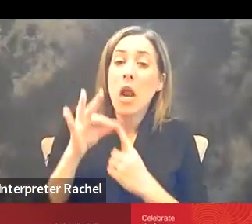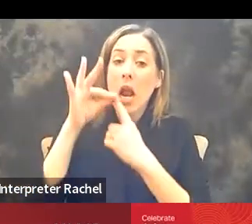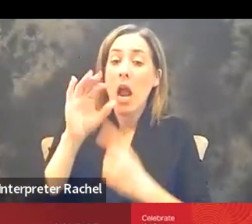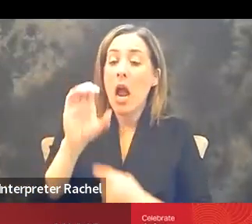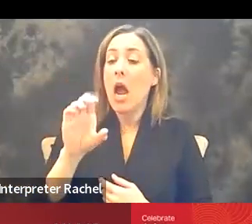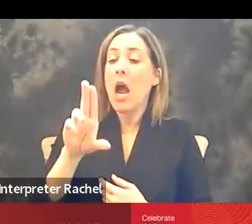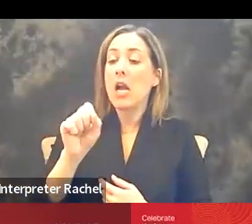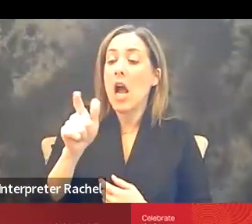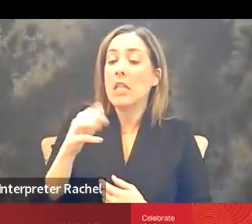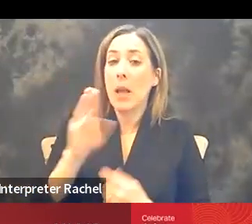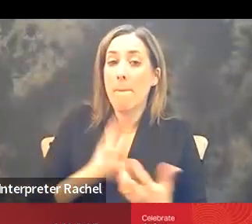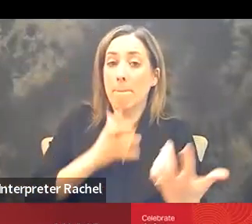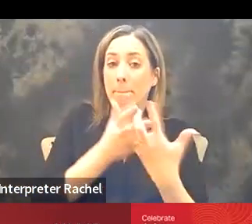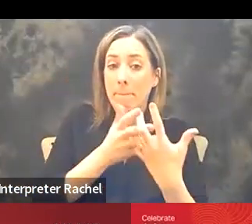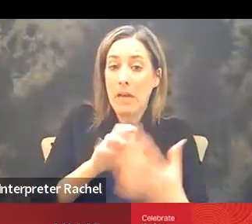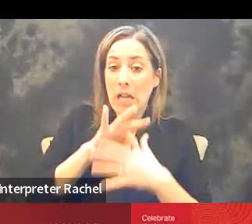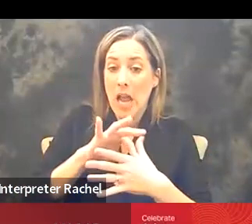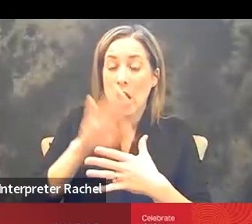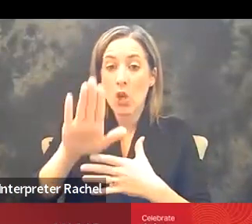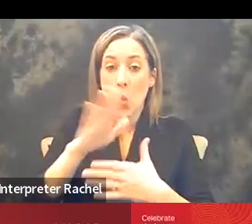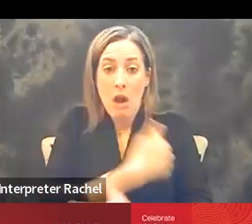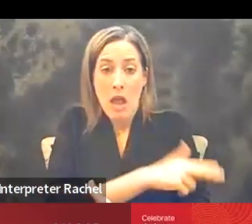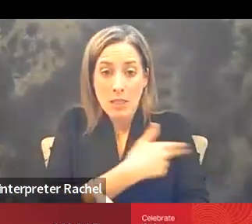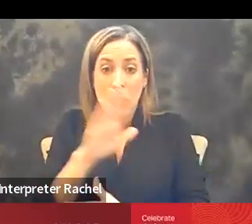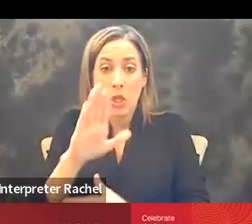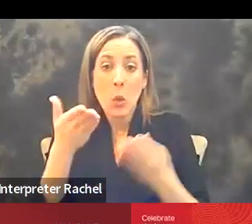your hospital or public health or other system